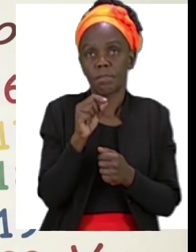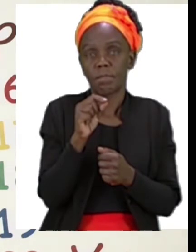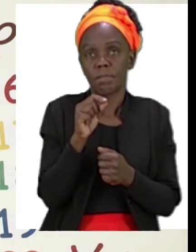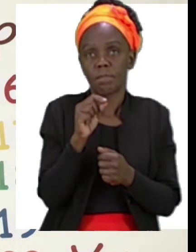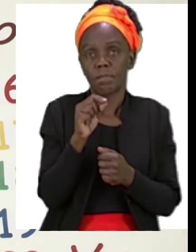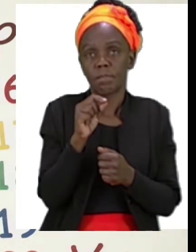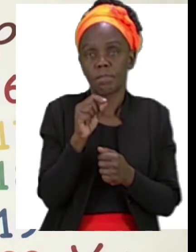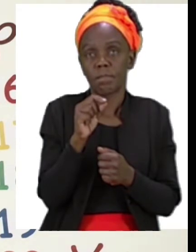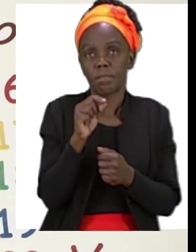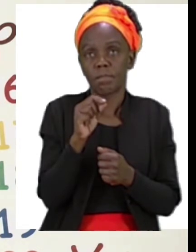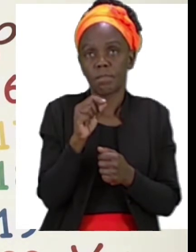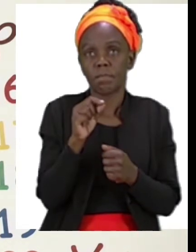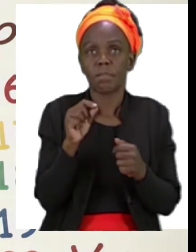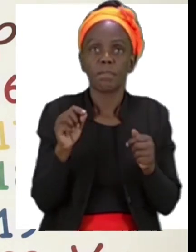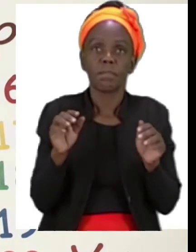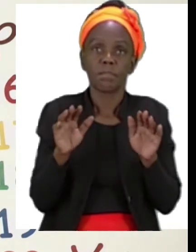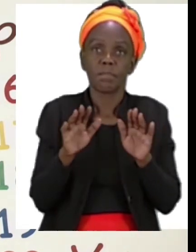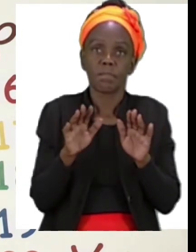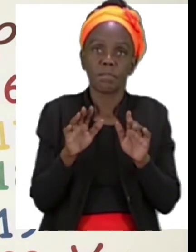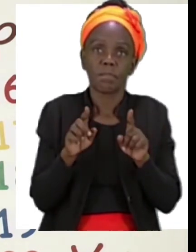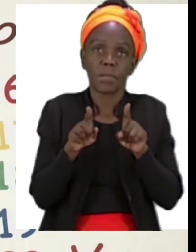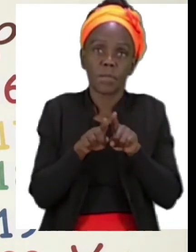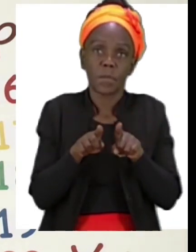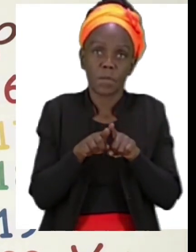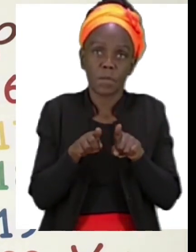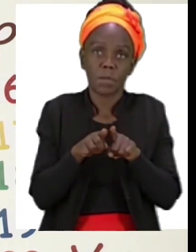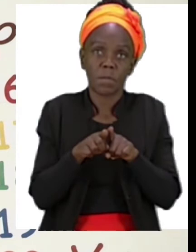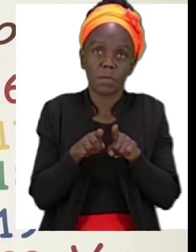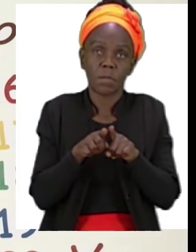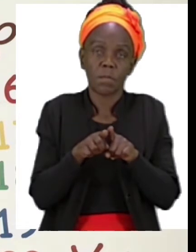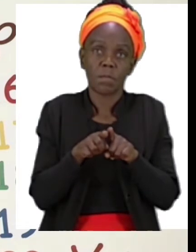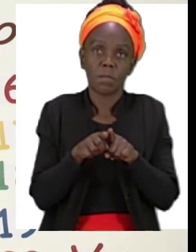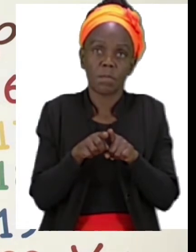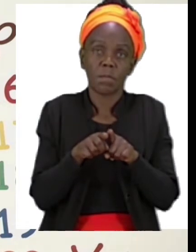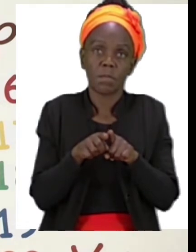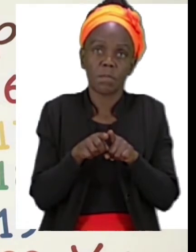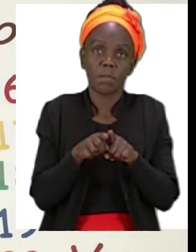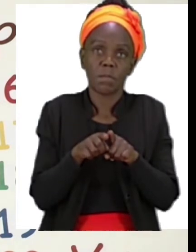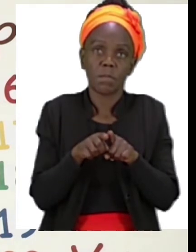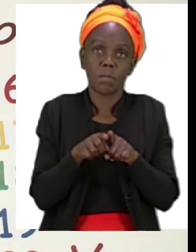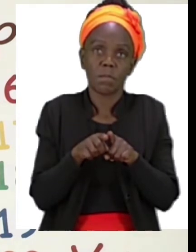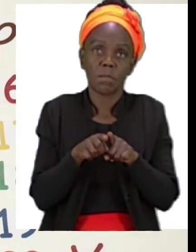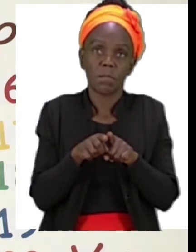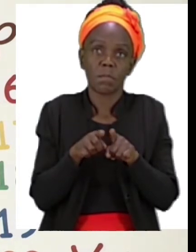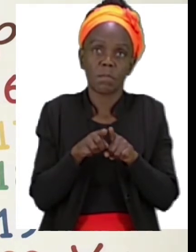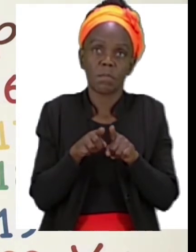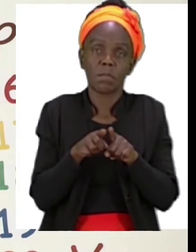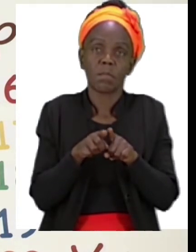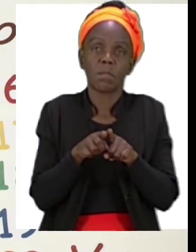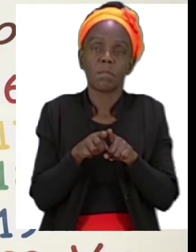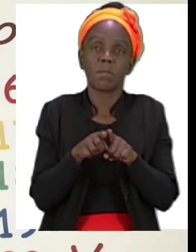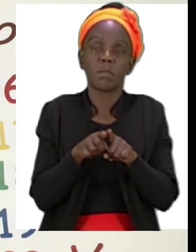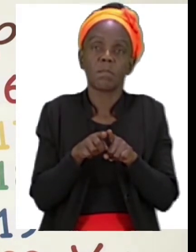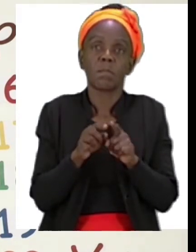and then I'm going to write the word same, because remember I said we have the same culture.